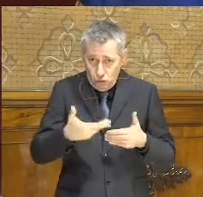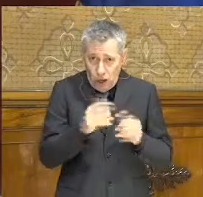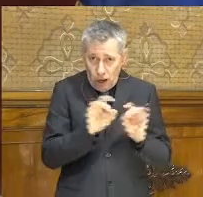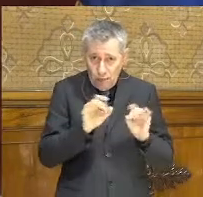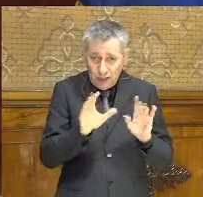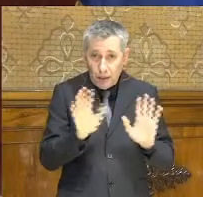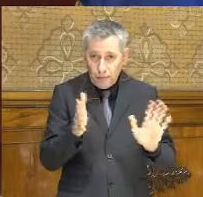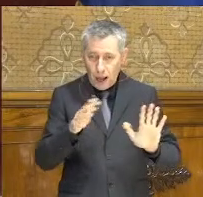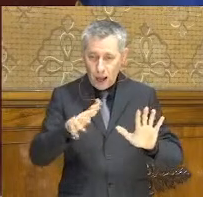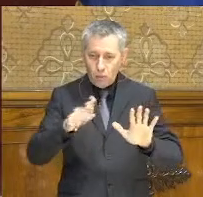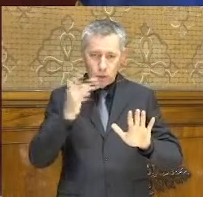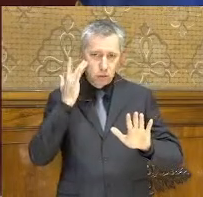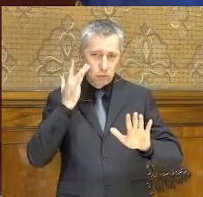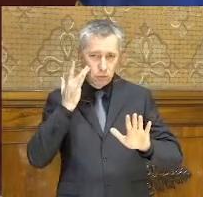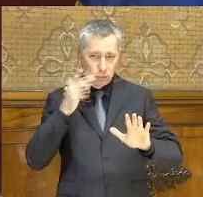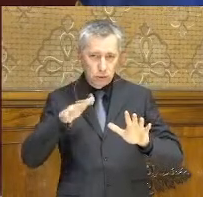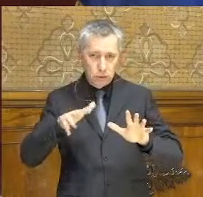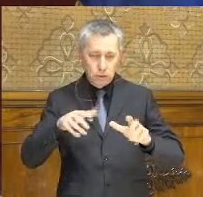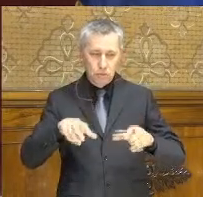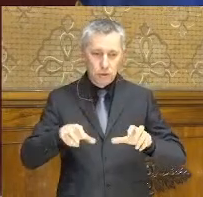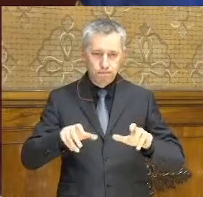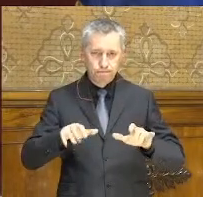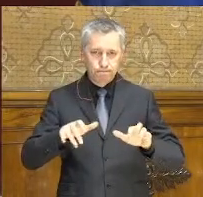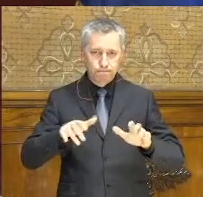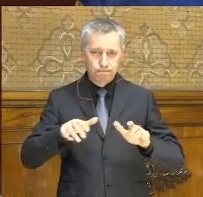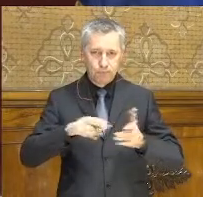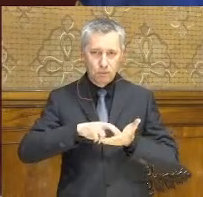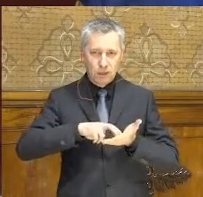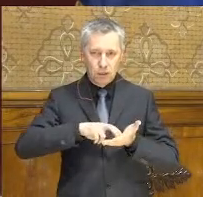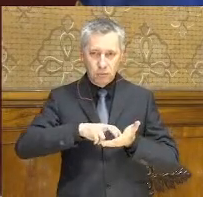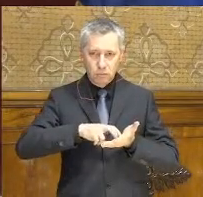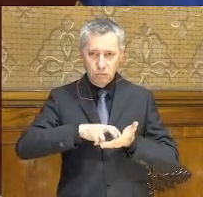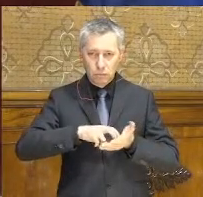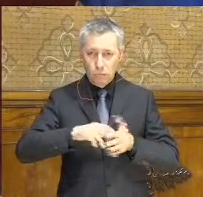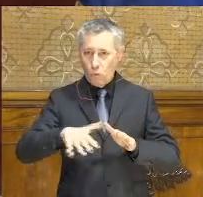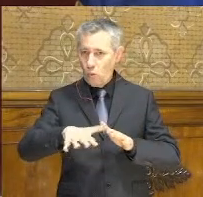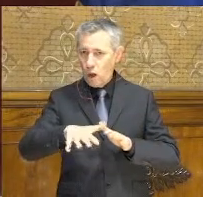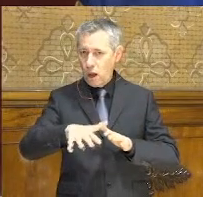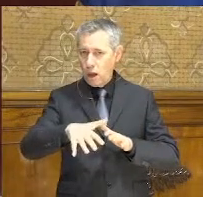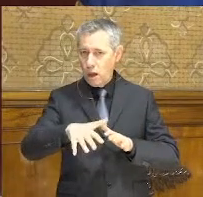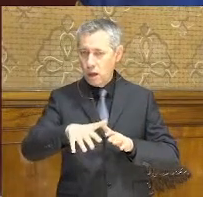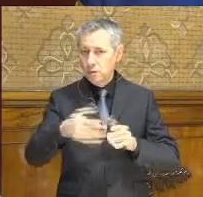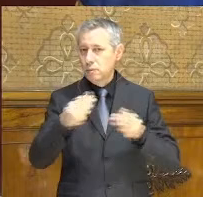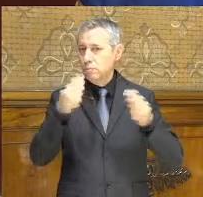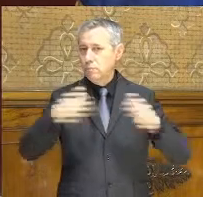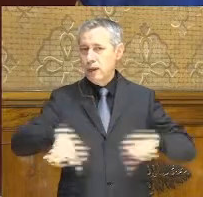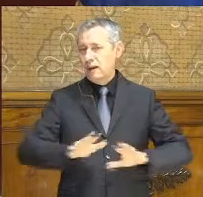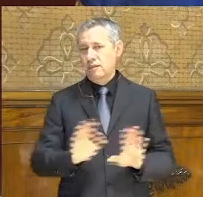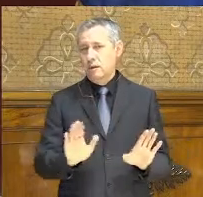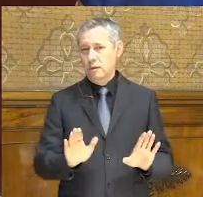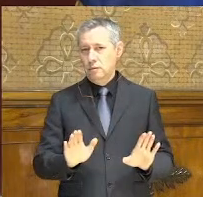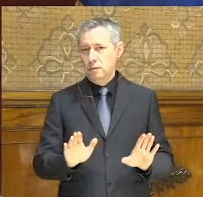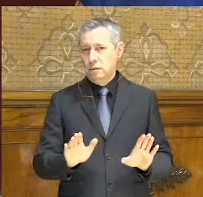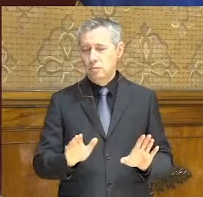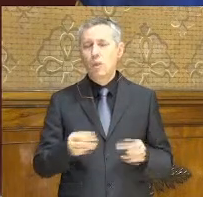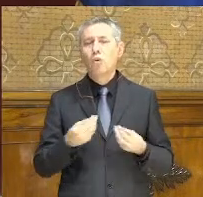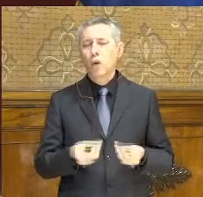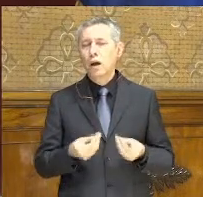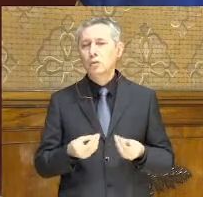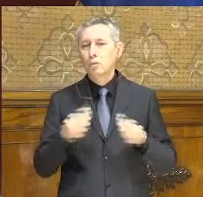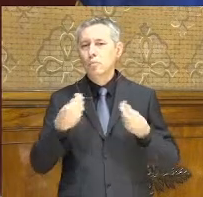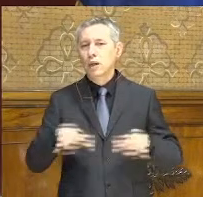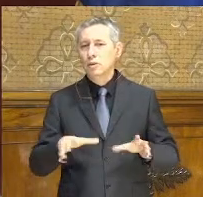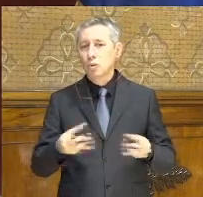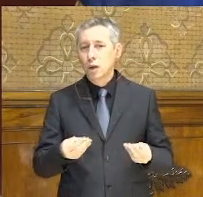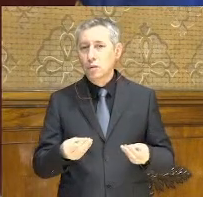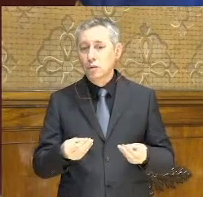of fragility. Not yet lost, not yet, but when? In the near or